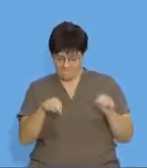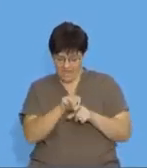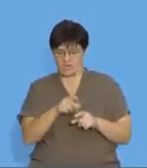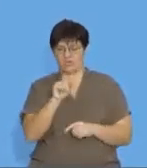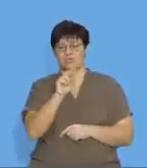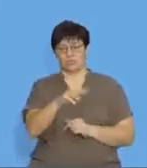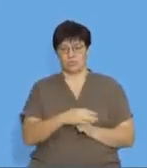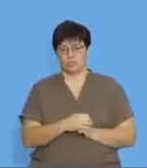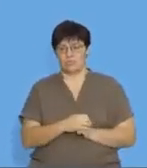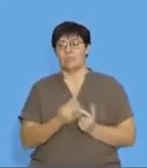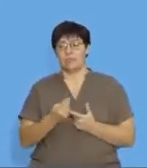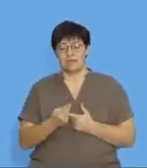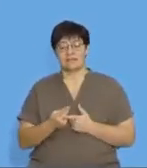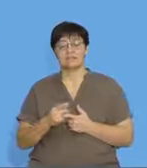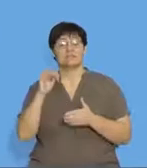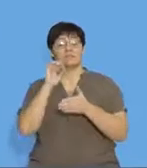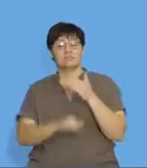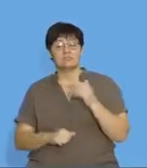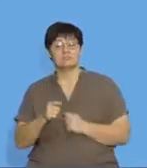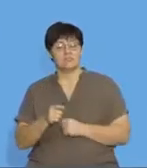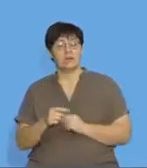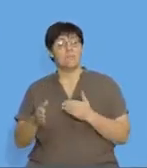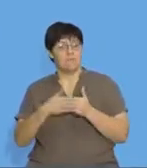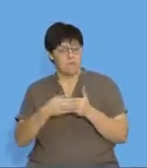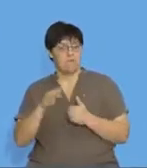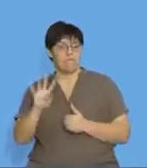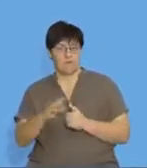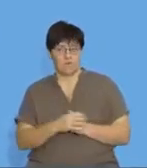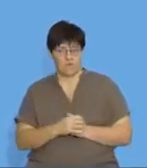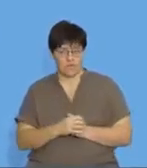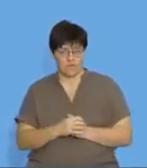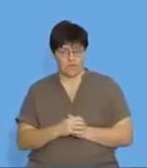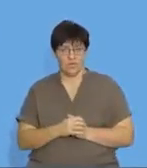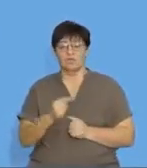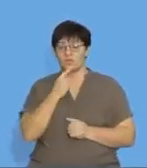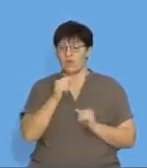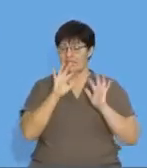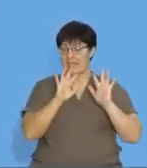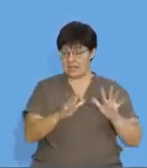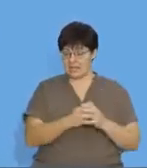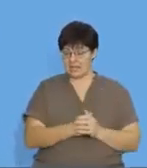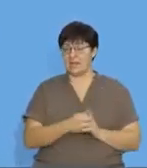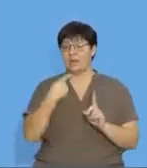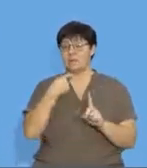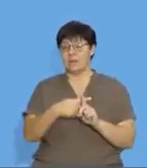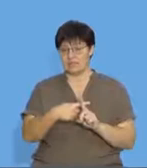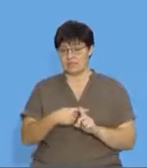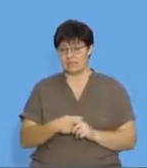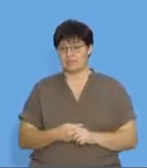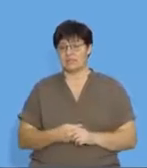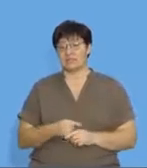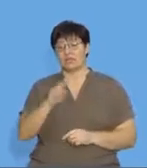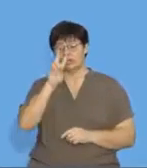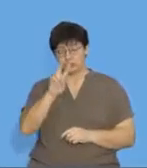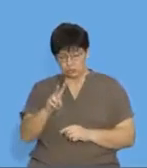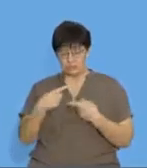2. But I then subtracted another 4. So that means I had 10 plus